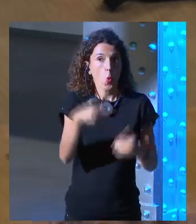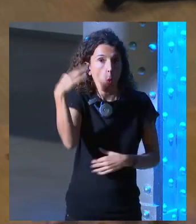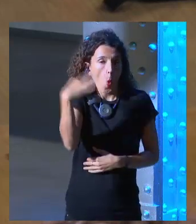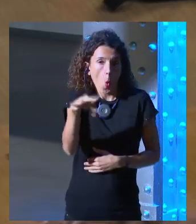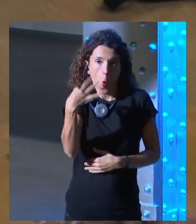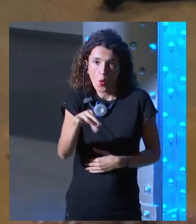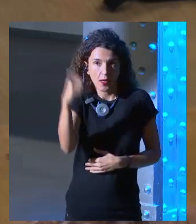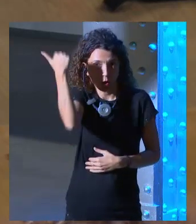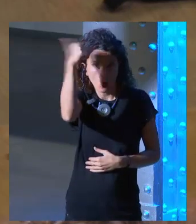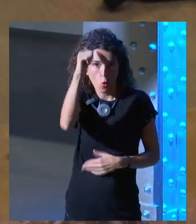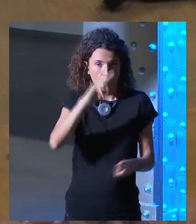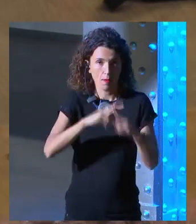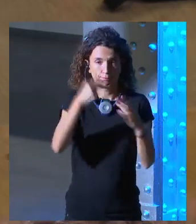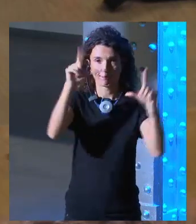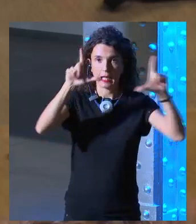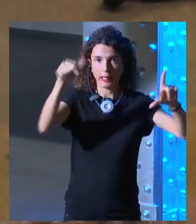male names,